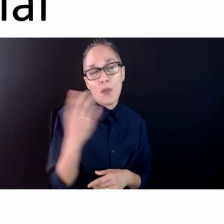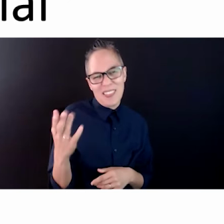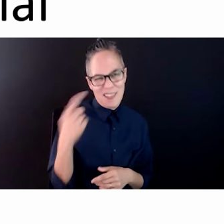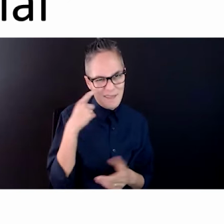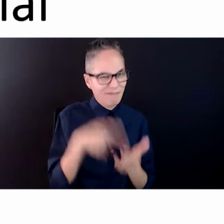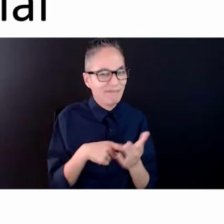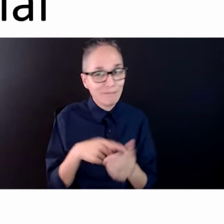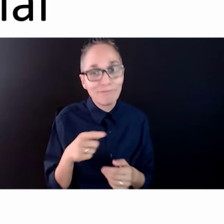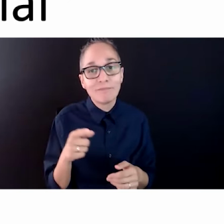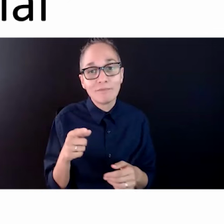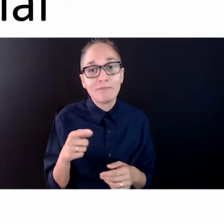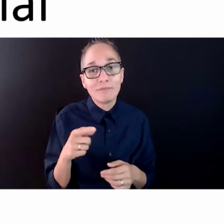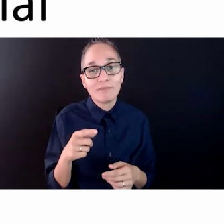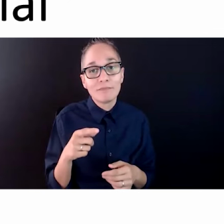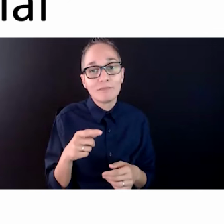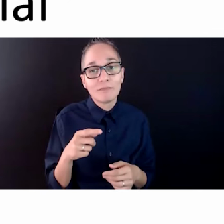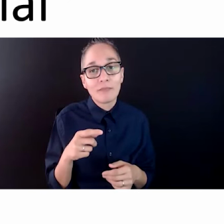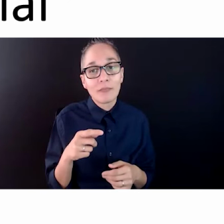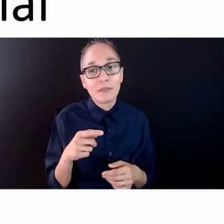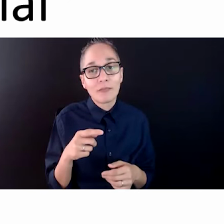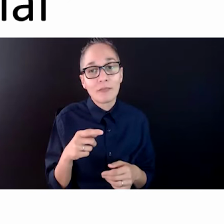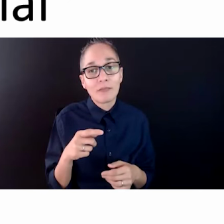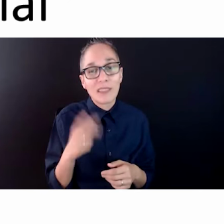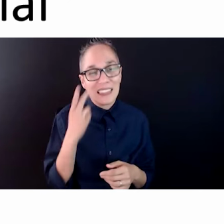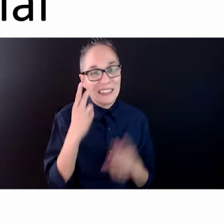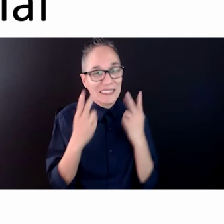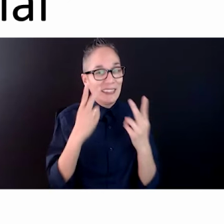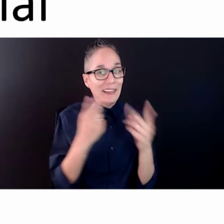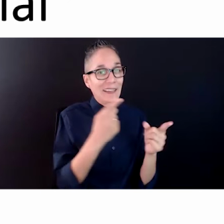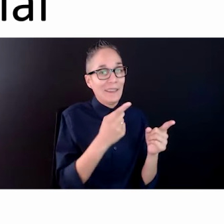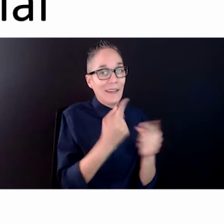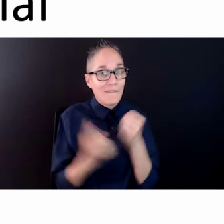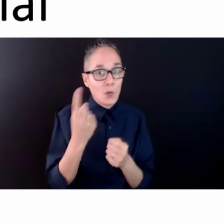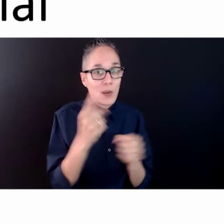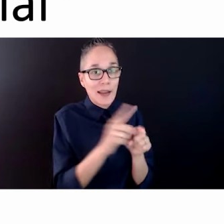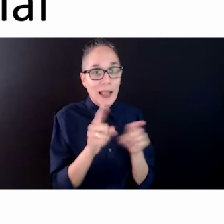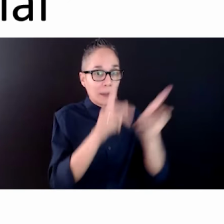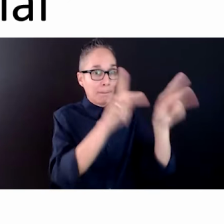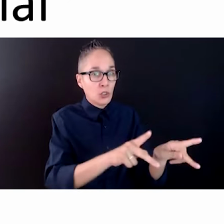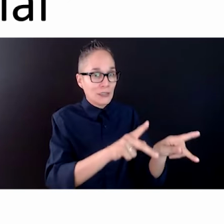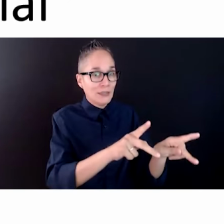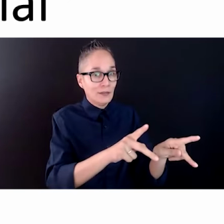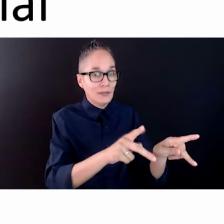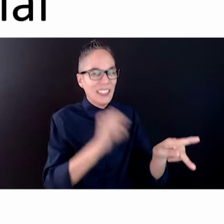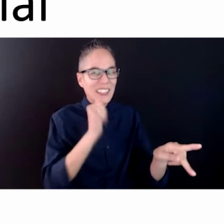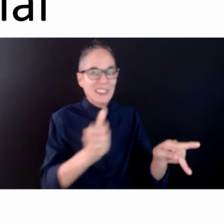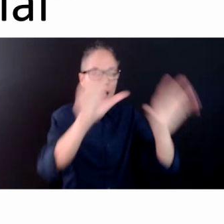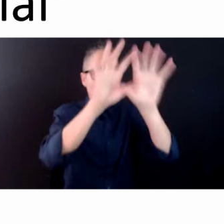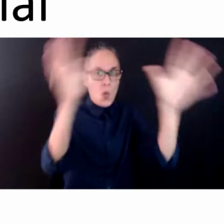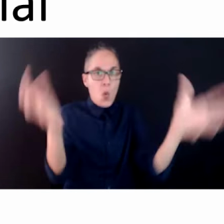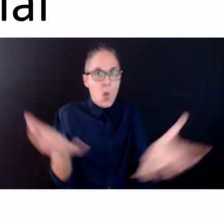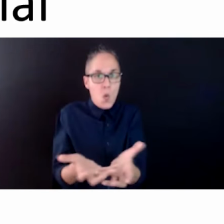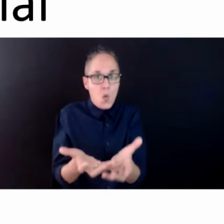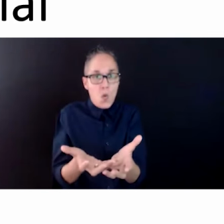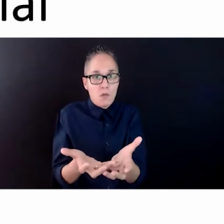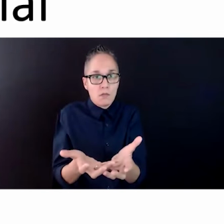the perception part, not the internal part. Seeing everybody as a person, not a role. Right. That's all the way back. Yeah. I